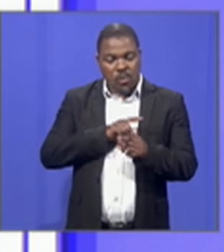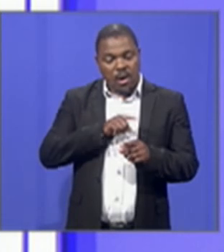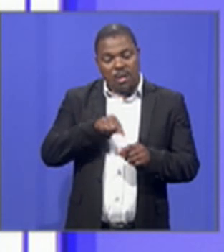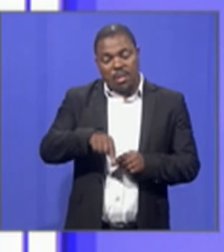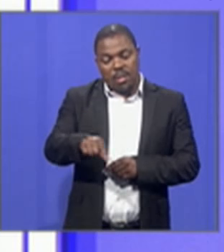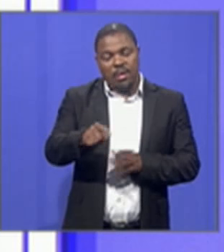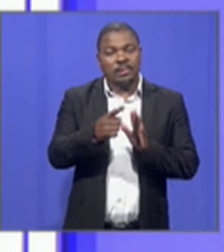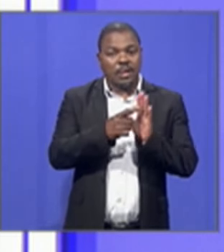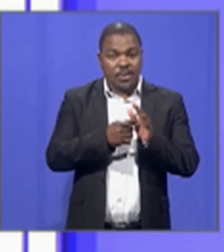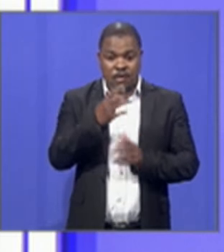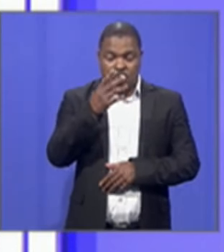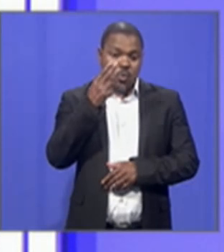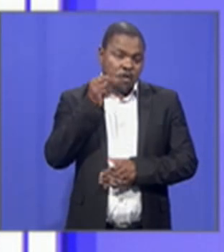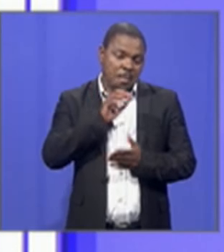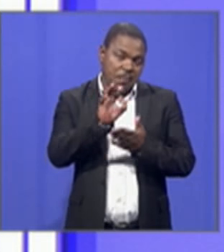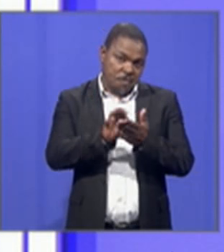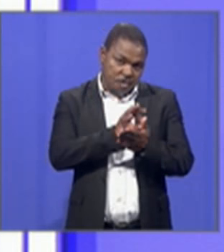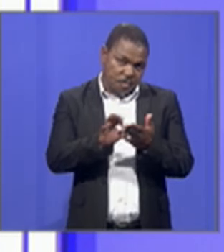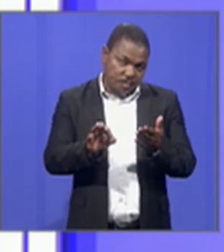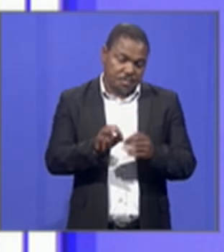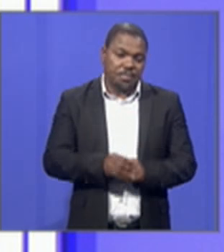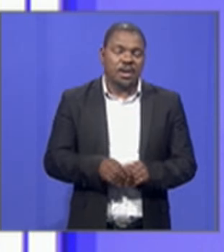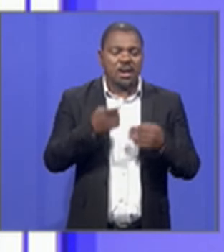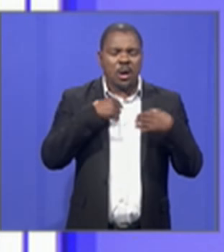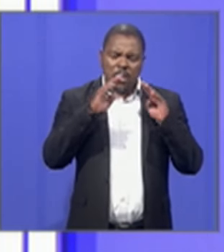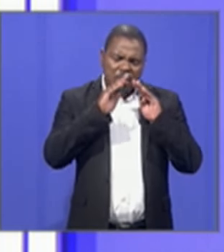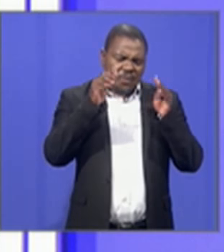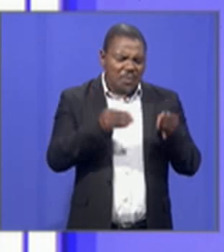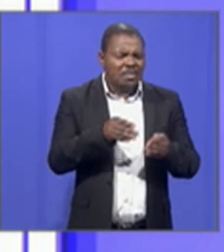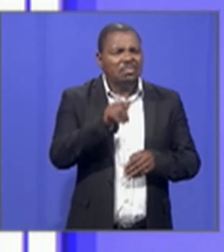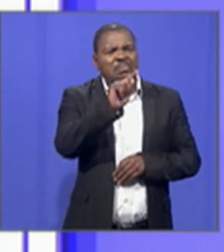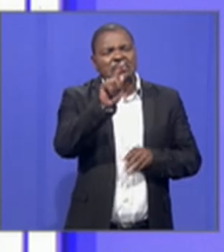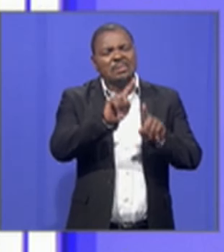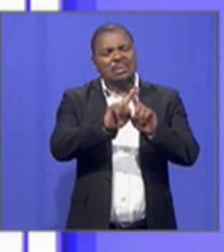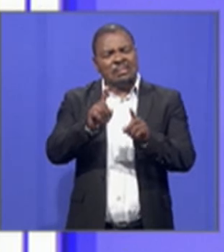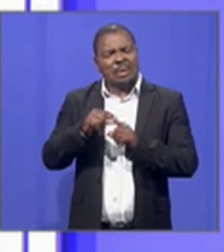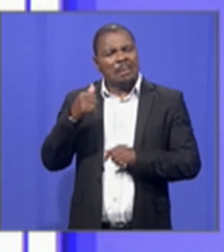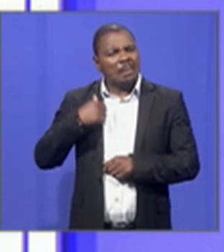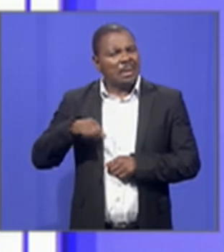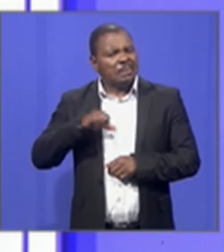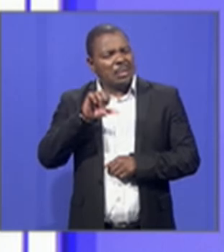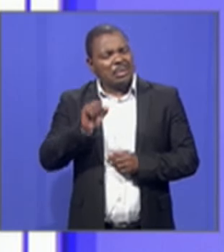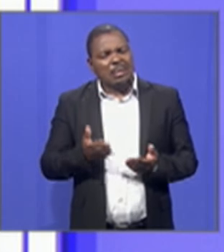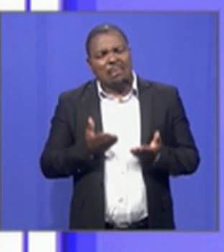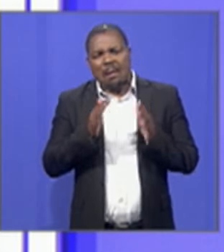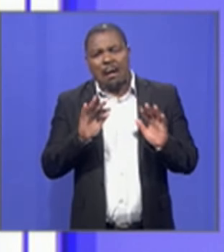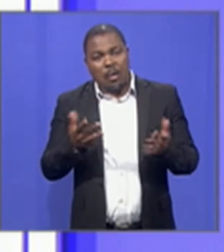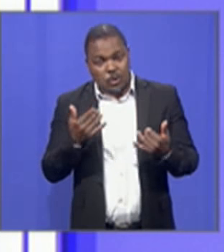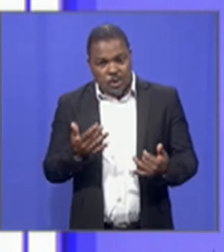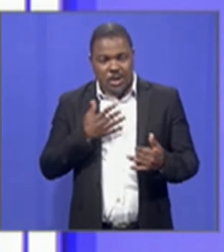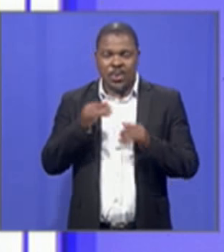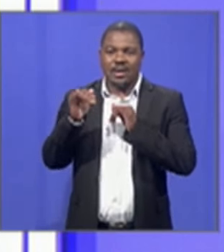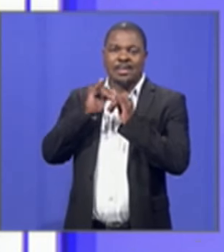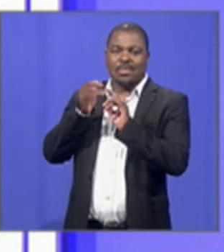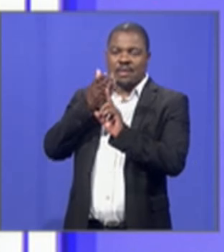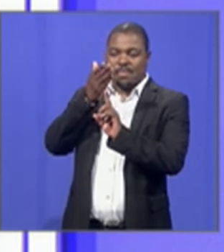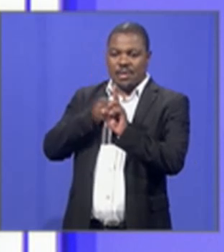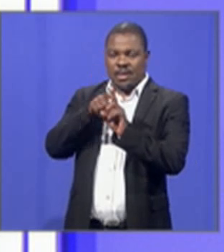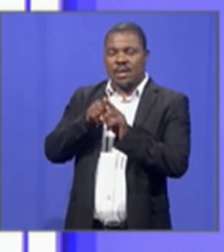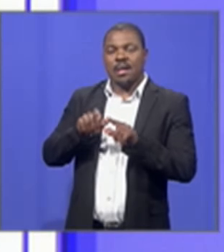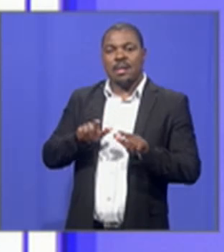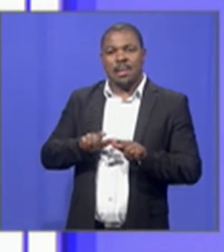tsela lenyaga re bea leihlo la ntšhošo go ka boya ditirelo mebafaleng ya go fapafapana go rela le naga le hono re boledišana le Mayor Phetiši wa Selete